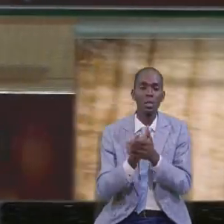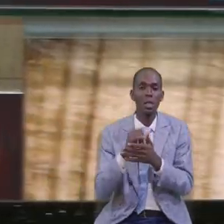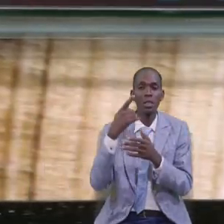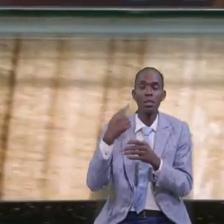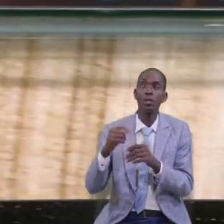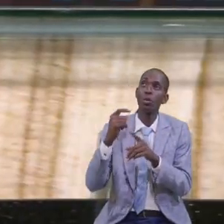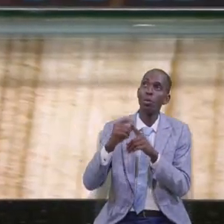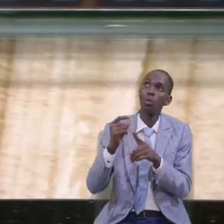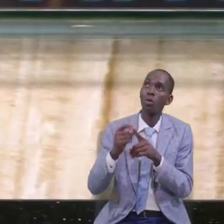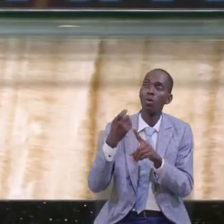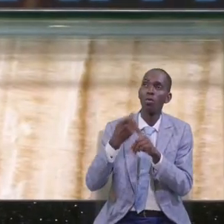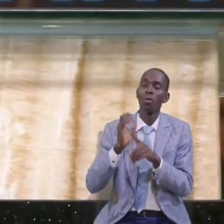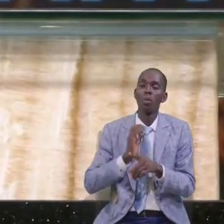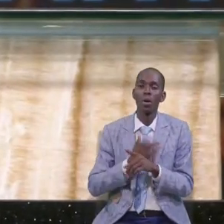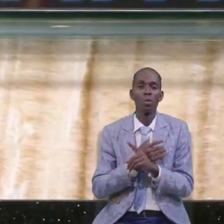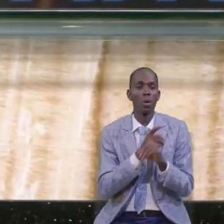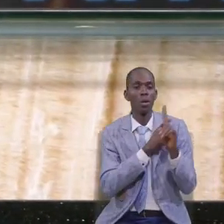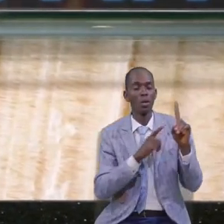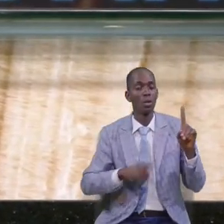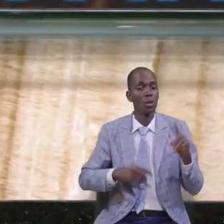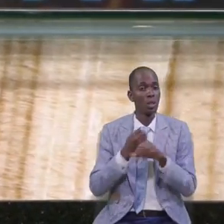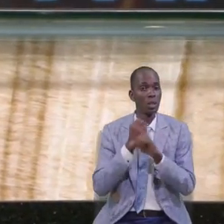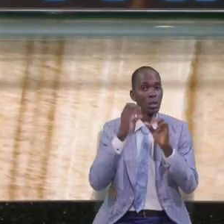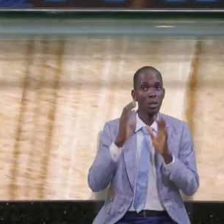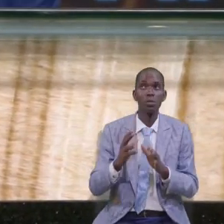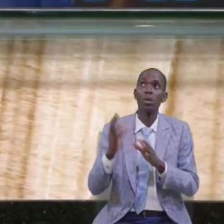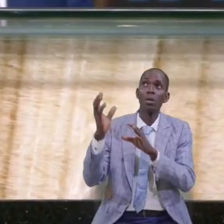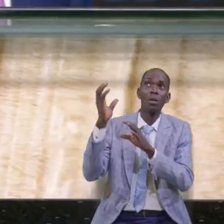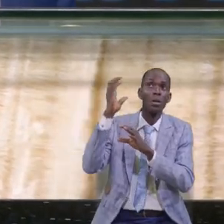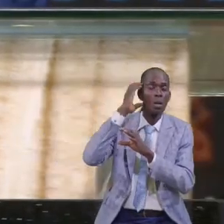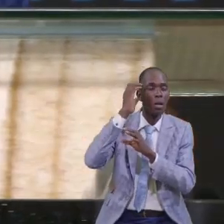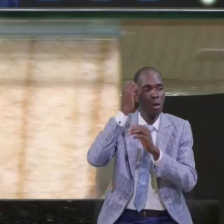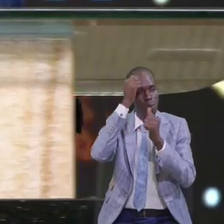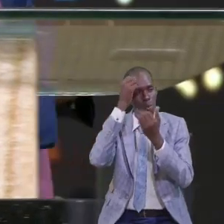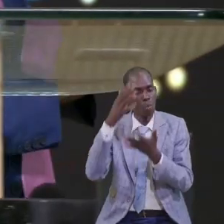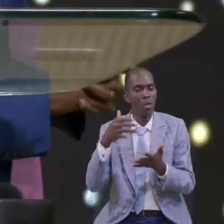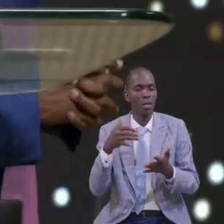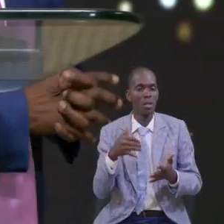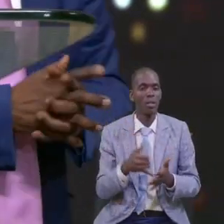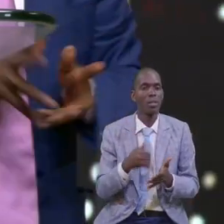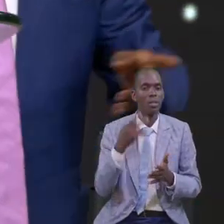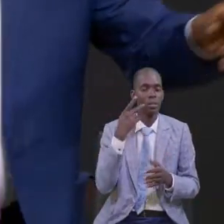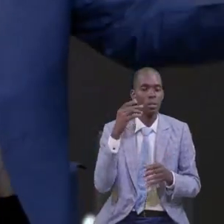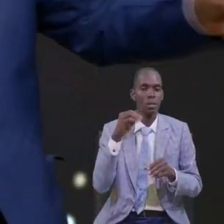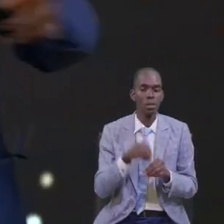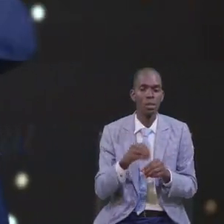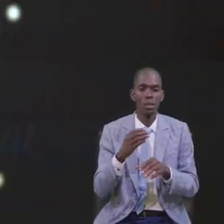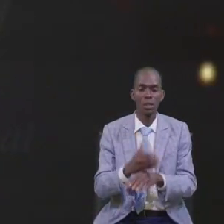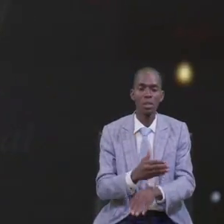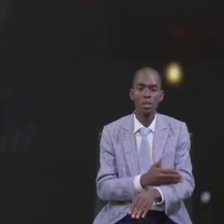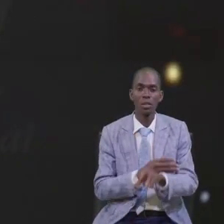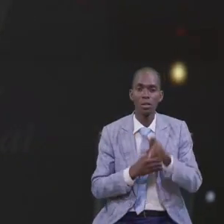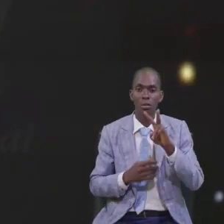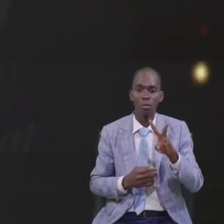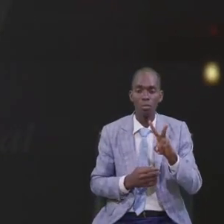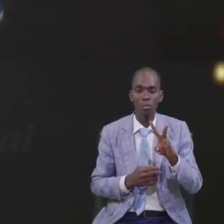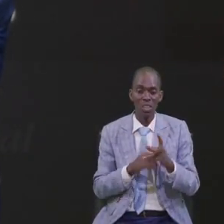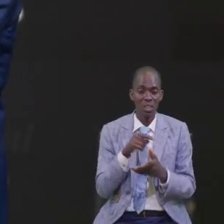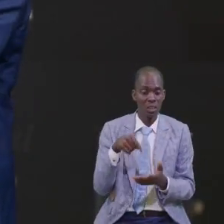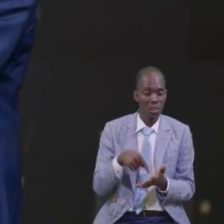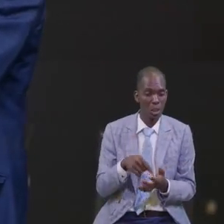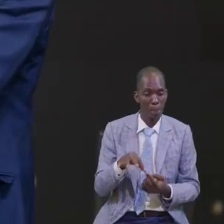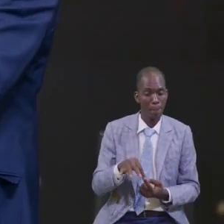our Savior, and they carry that out. We're looking at number two here, this